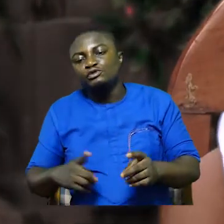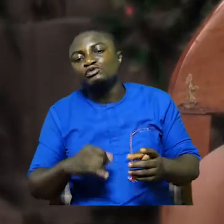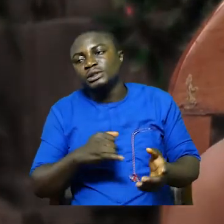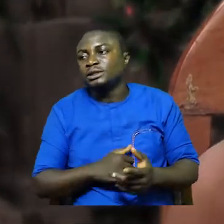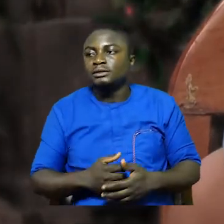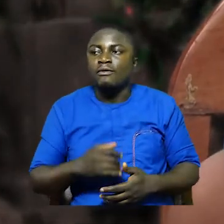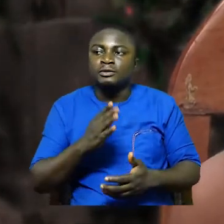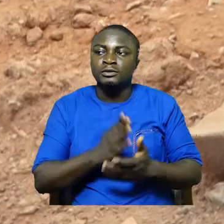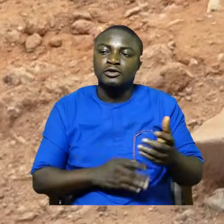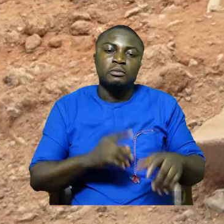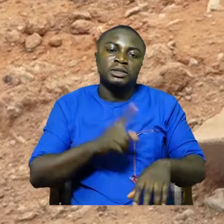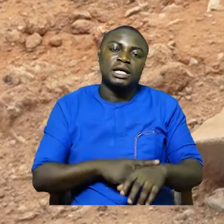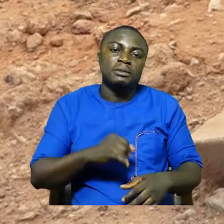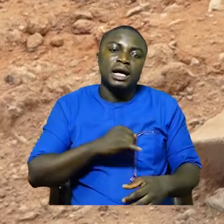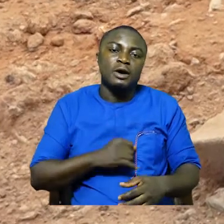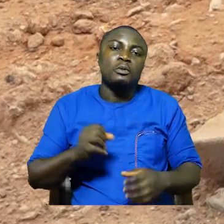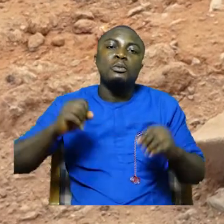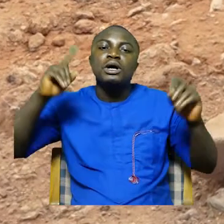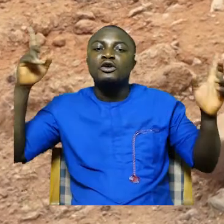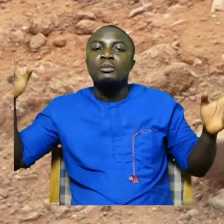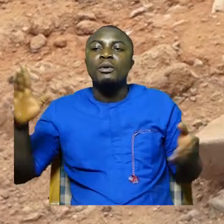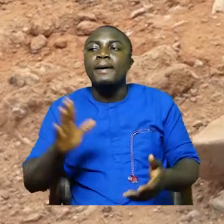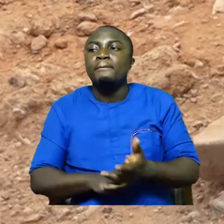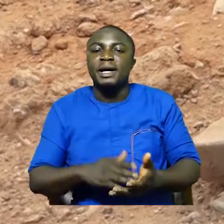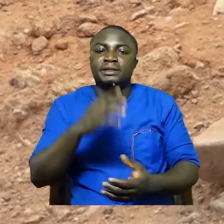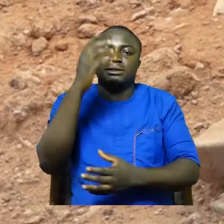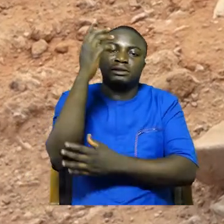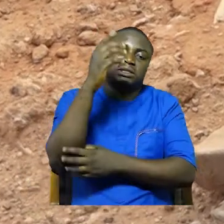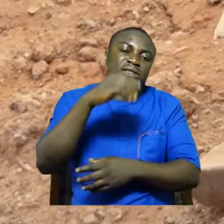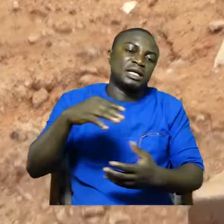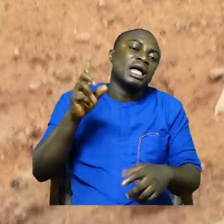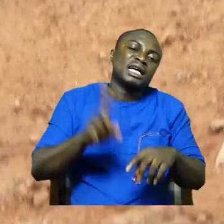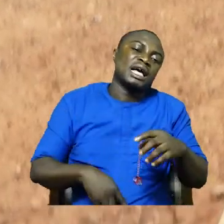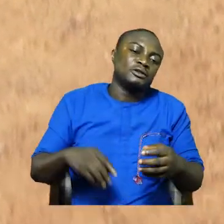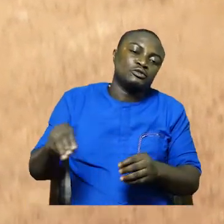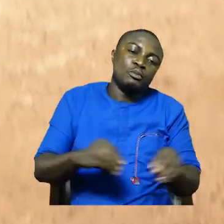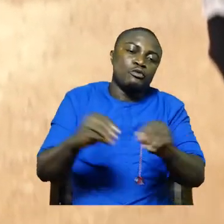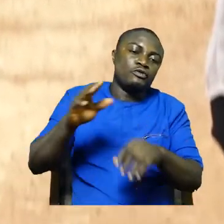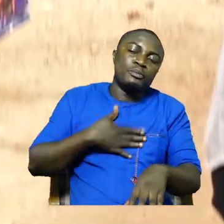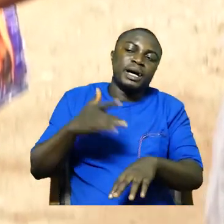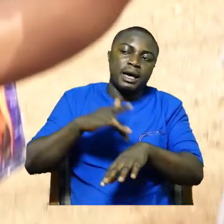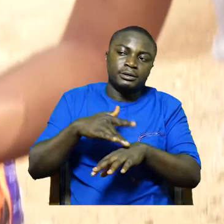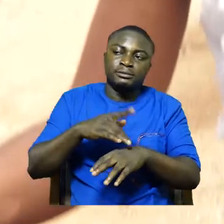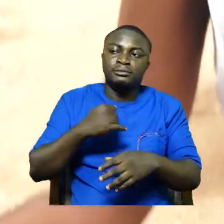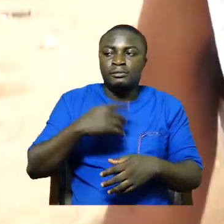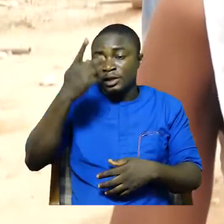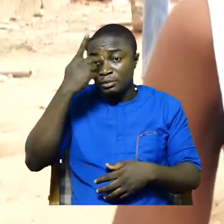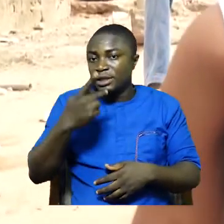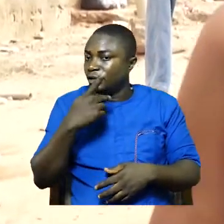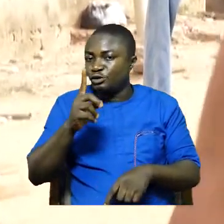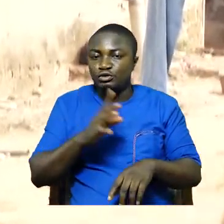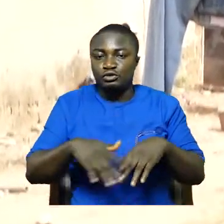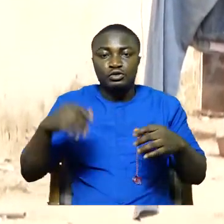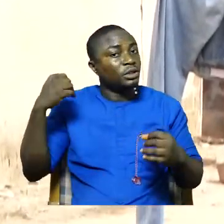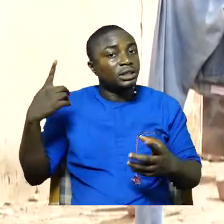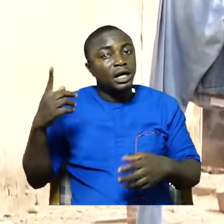carry it. You can do it. Sometimes I wake up and my ankles will just hook. I can't move my legs. So my